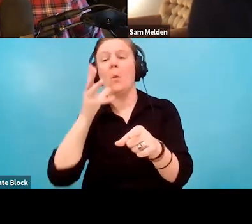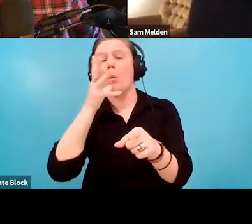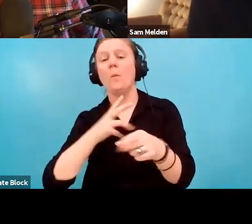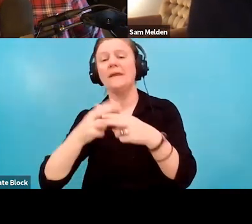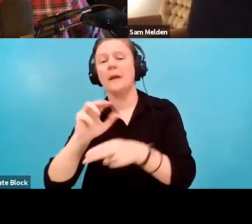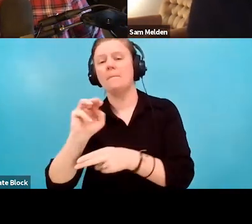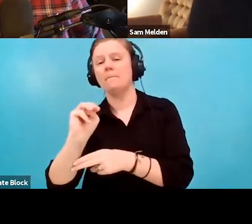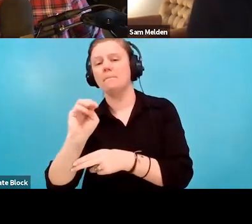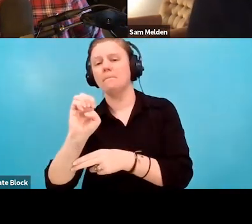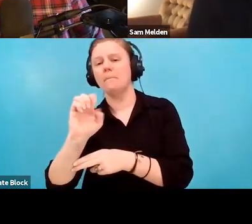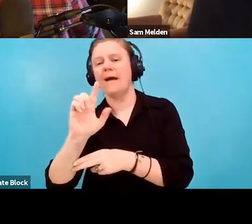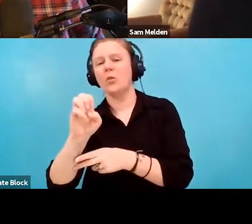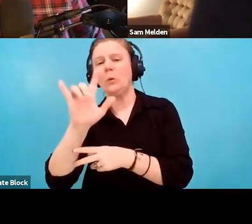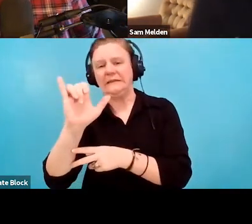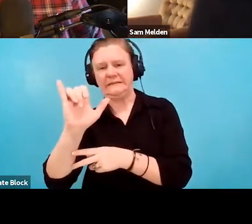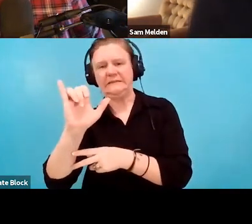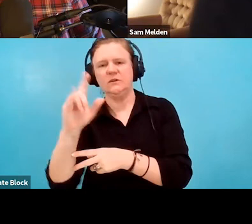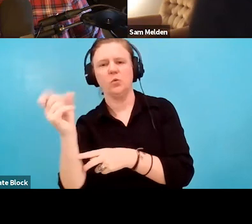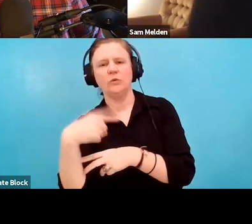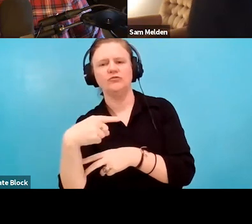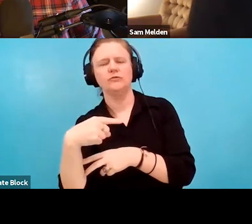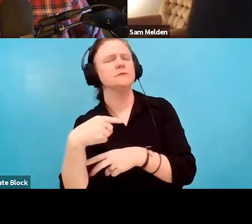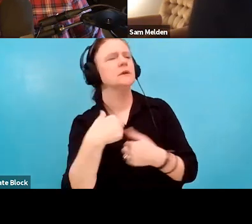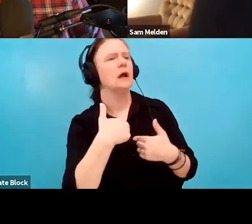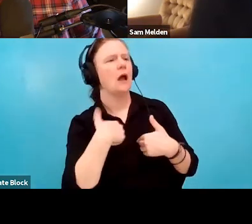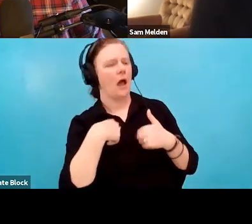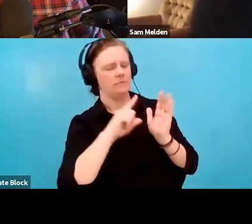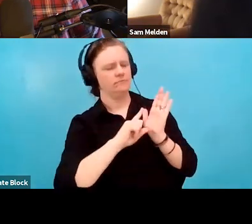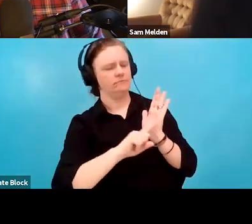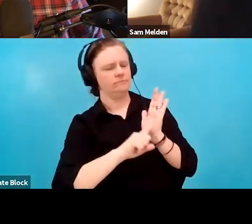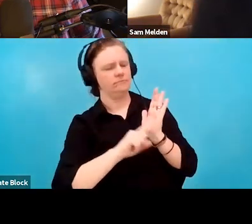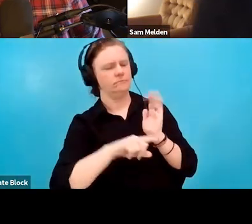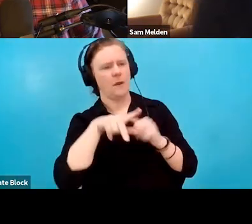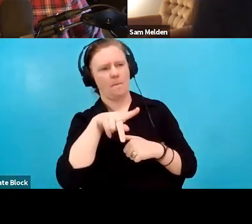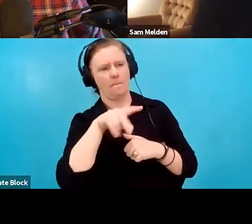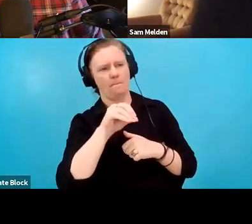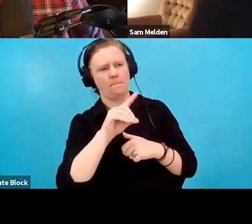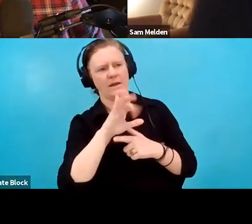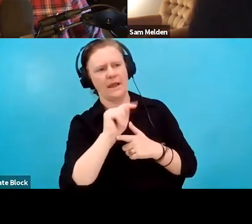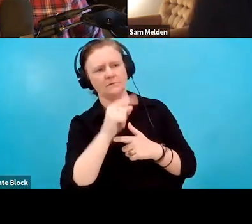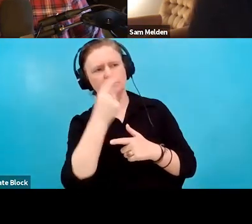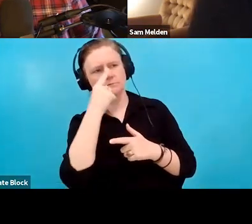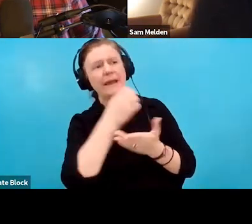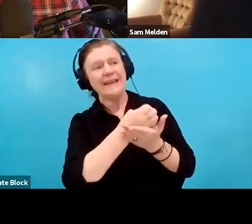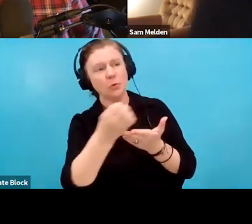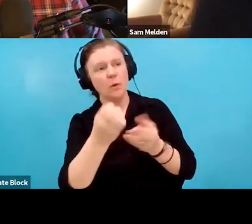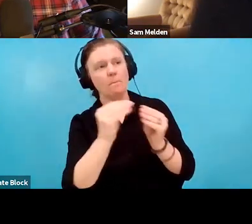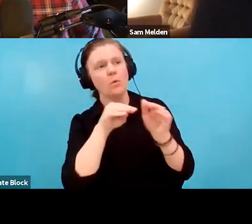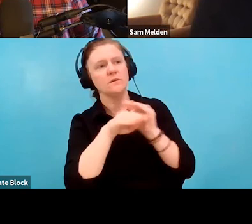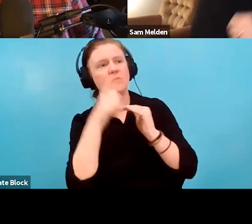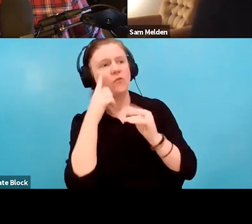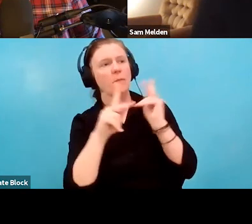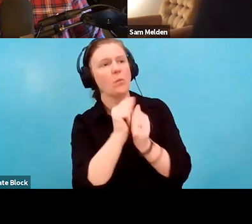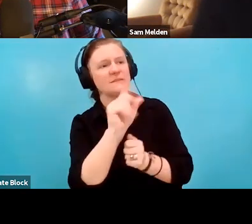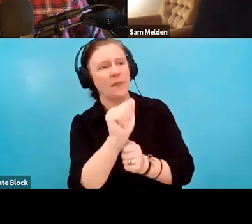And you talked about podcasts earlier, but she said, I'm researching podcasts. Can you suggest equipment accessible for people with